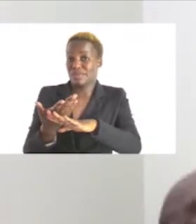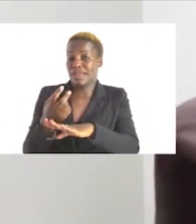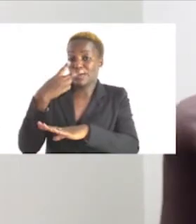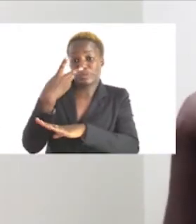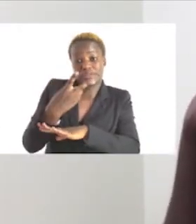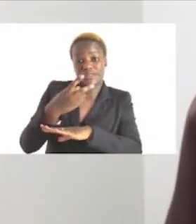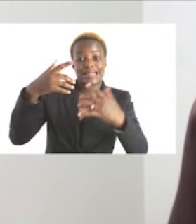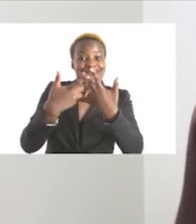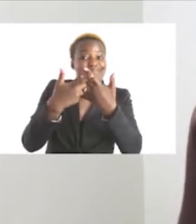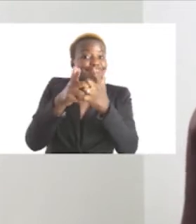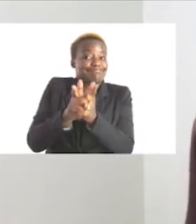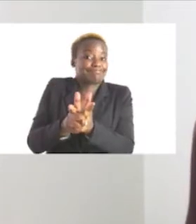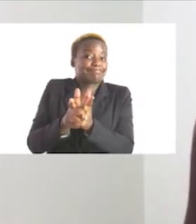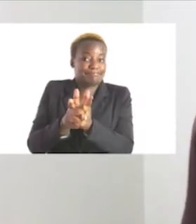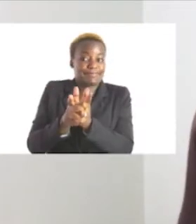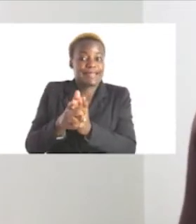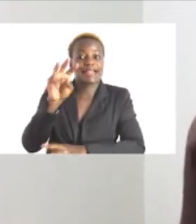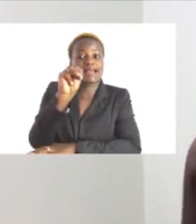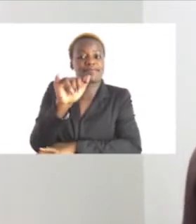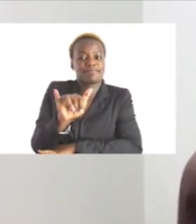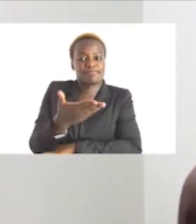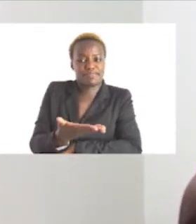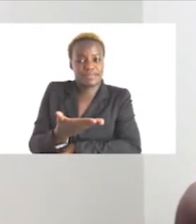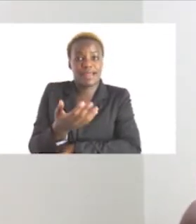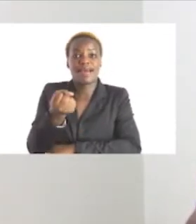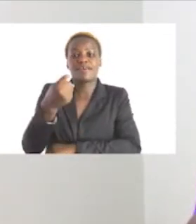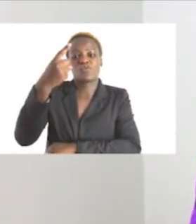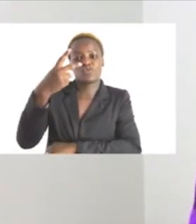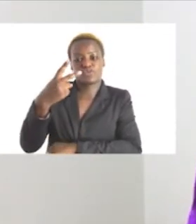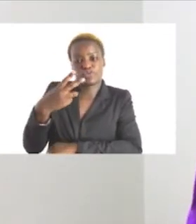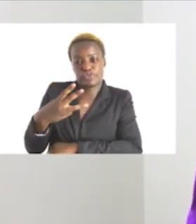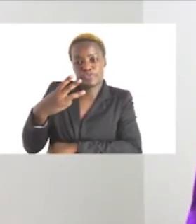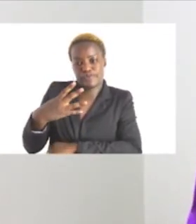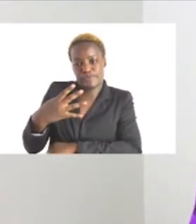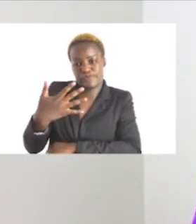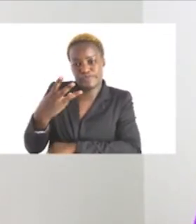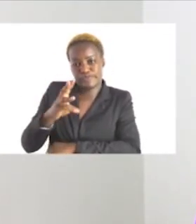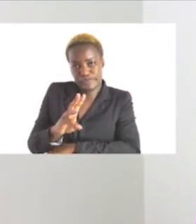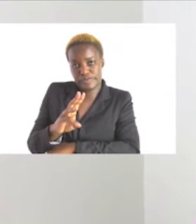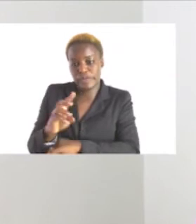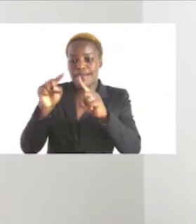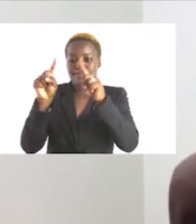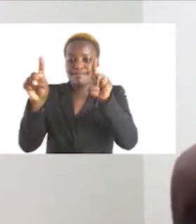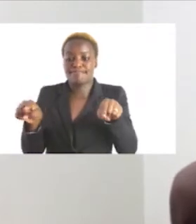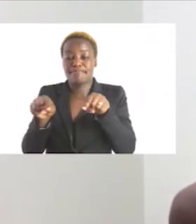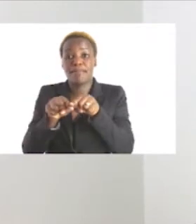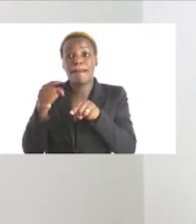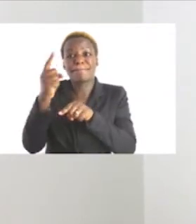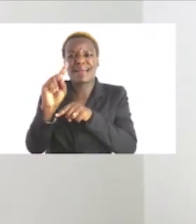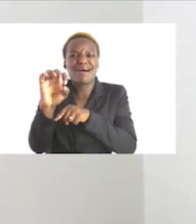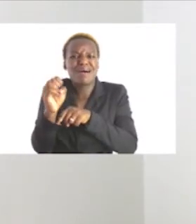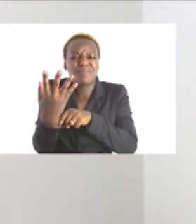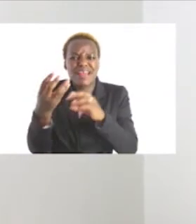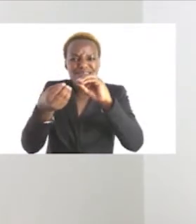look at the Sunday of May, it has 1, 2, 3, 4, 5, 6 boxes. But how